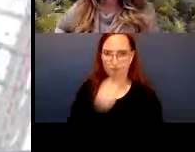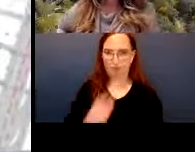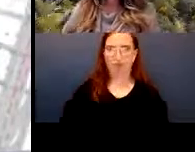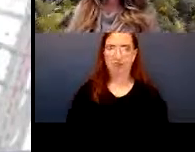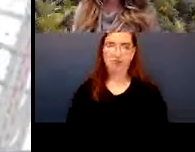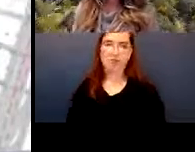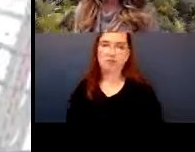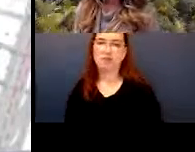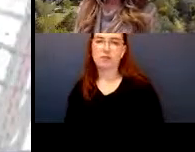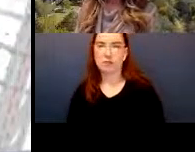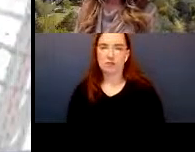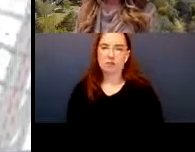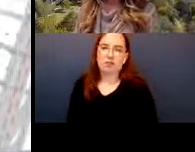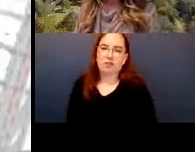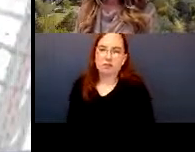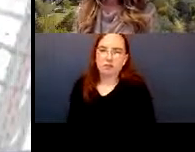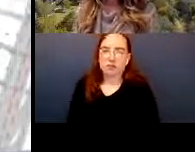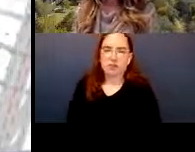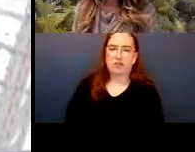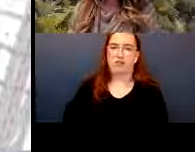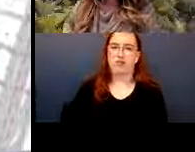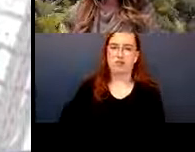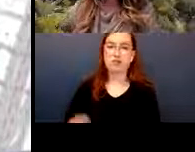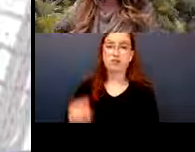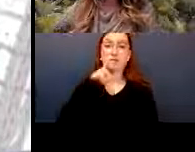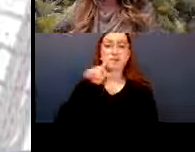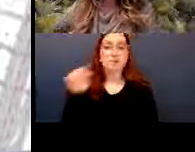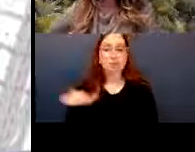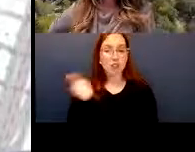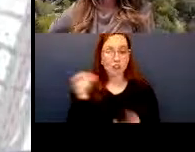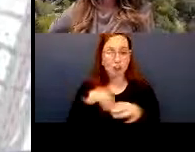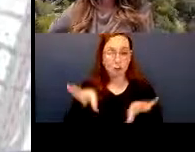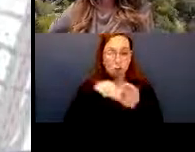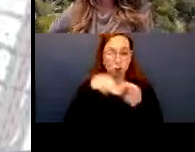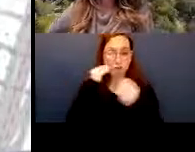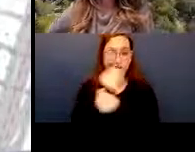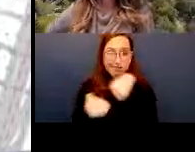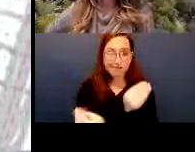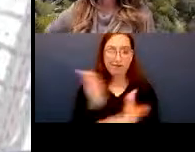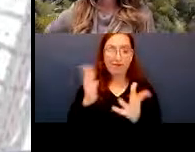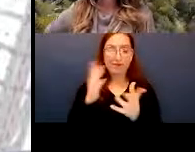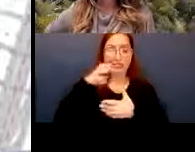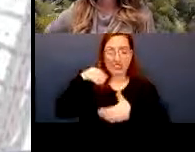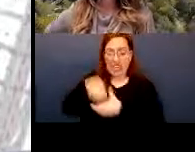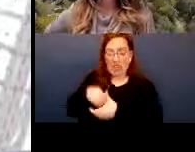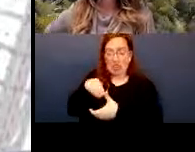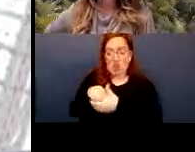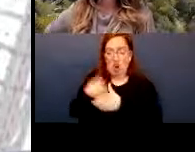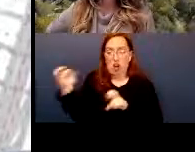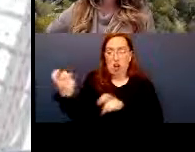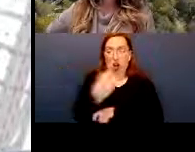Something important to note is that the internal shuttles should be complemented by an external shuttle